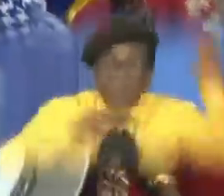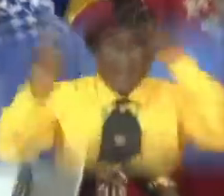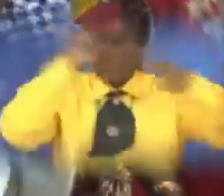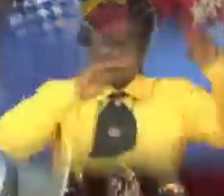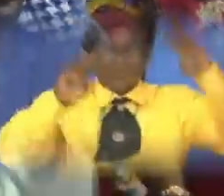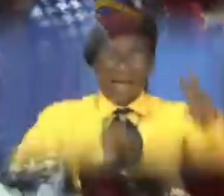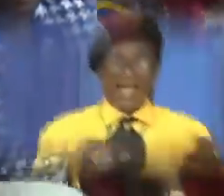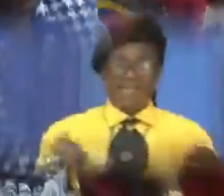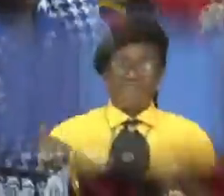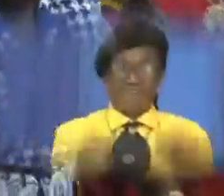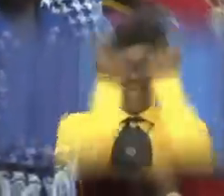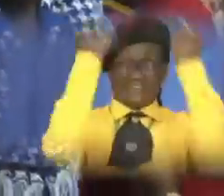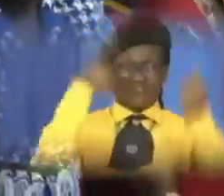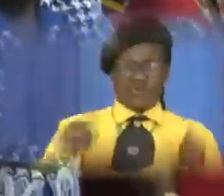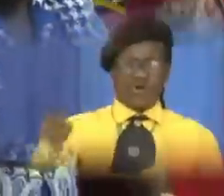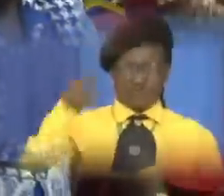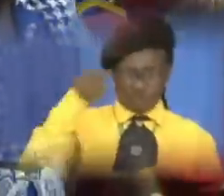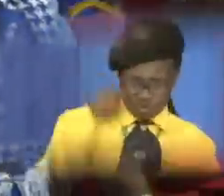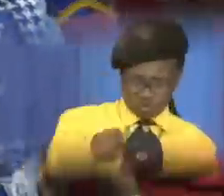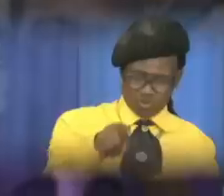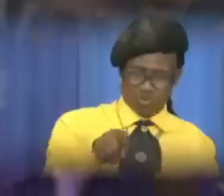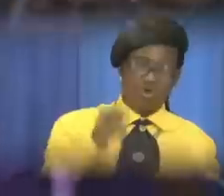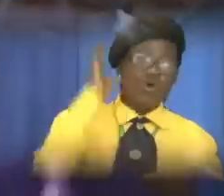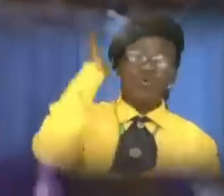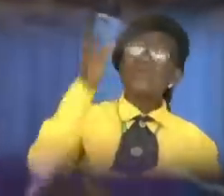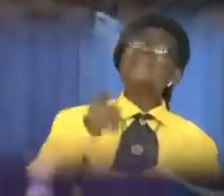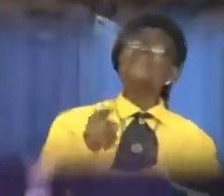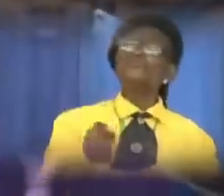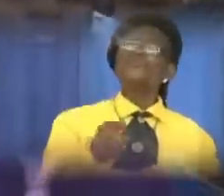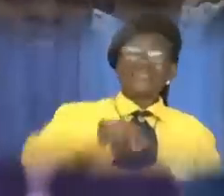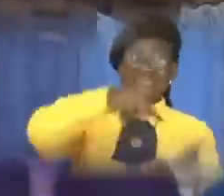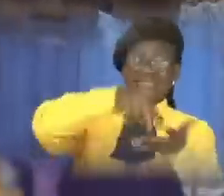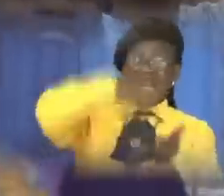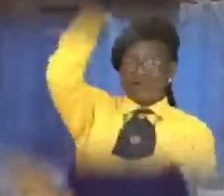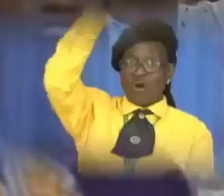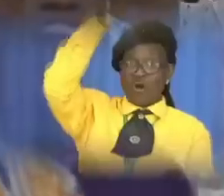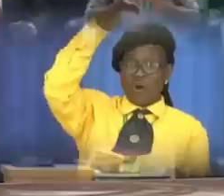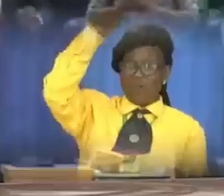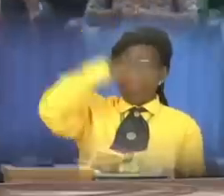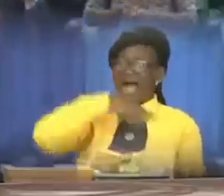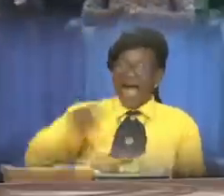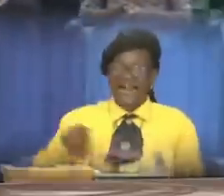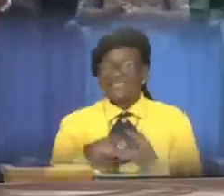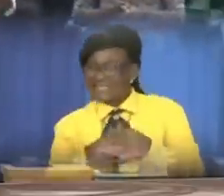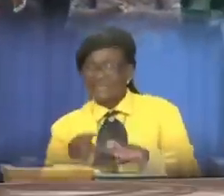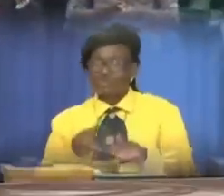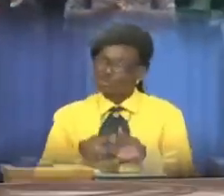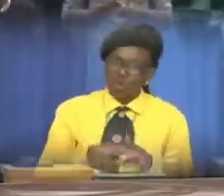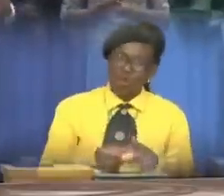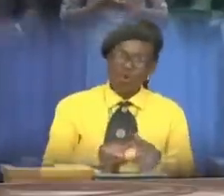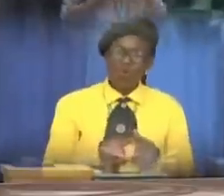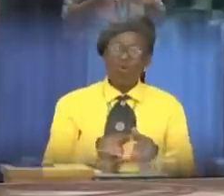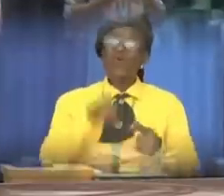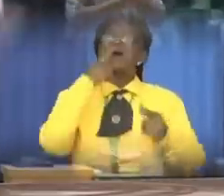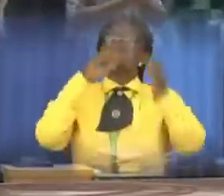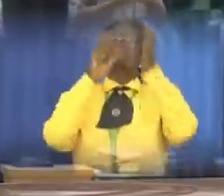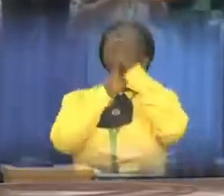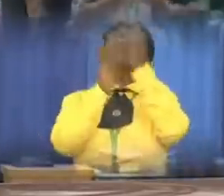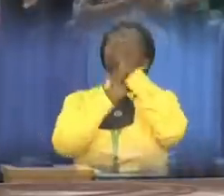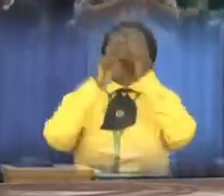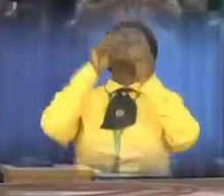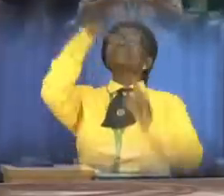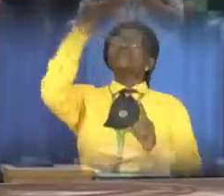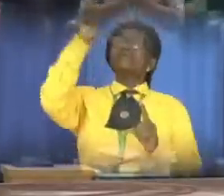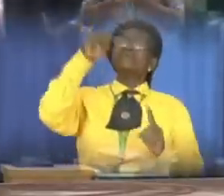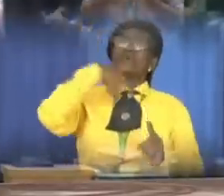the Almighty God who has been fighting your battles, who has been defending you? Do you think it